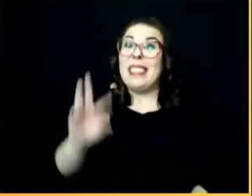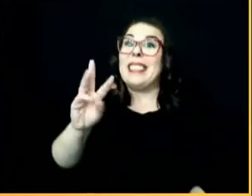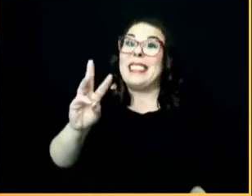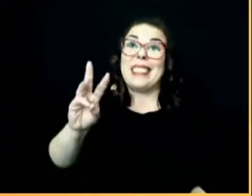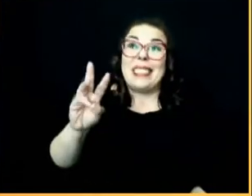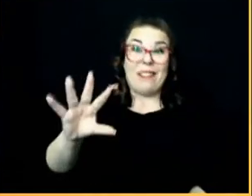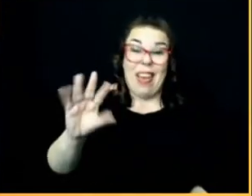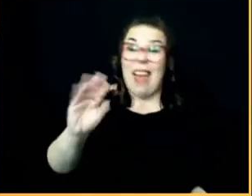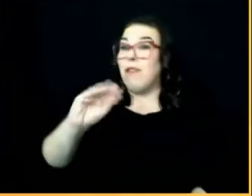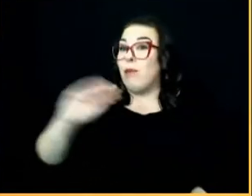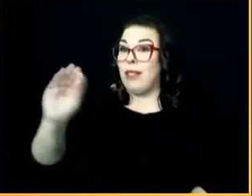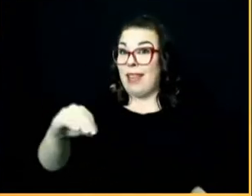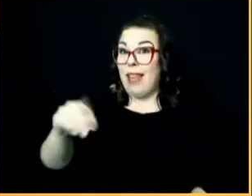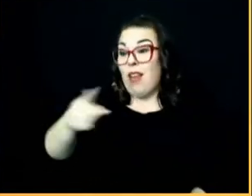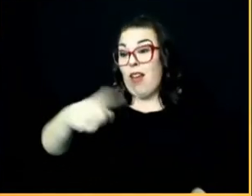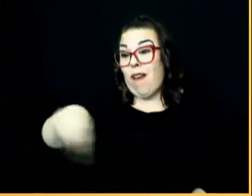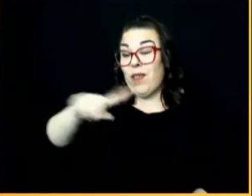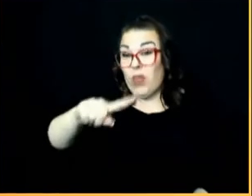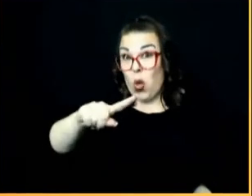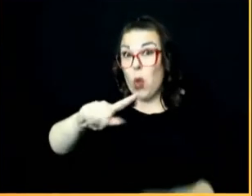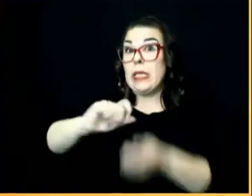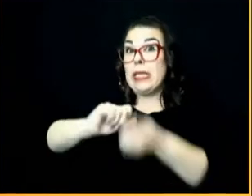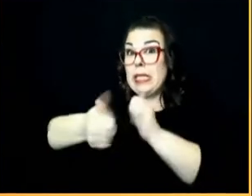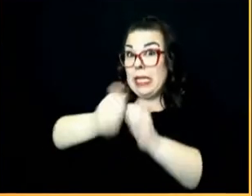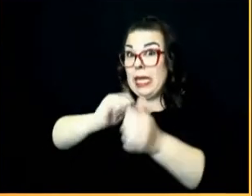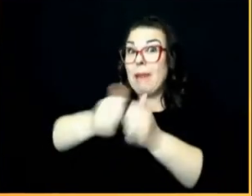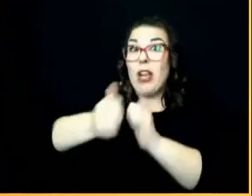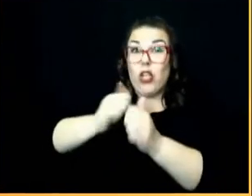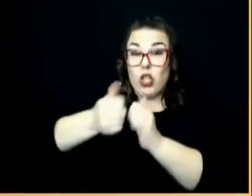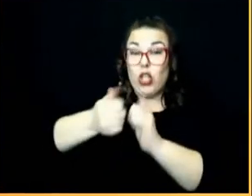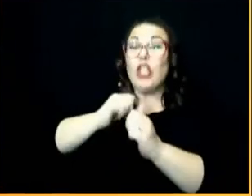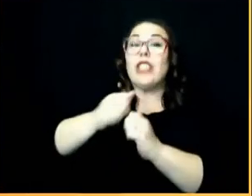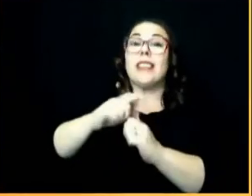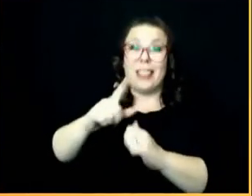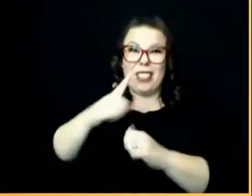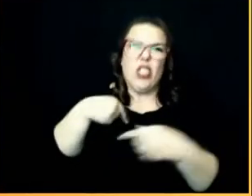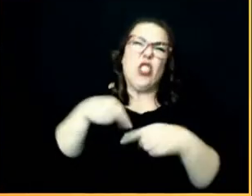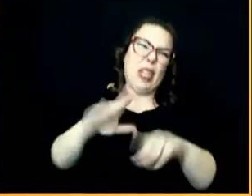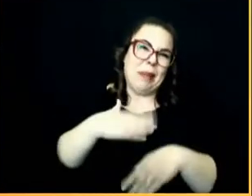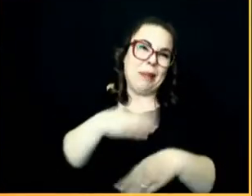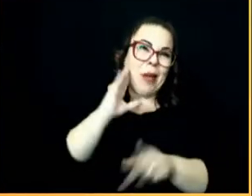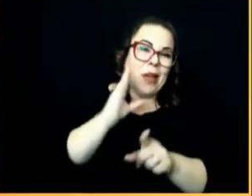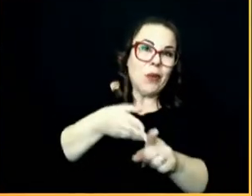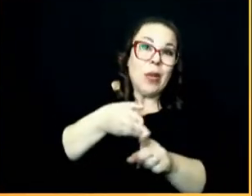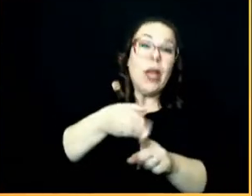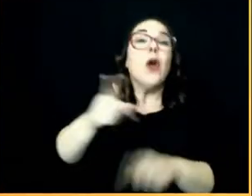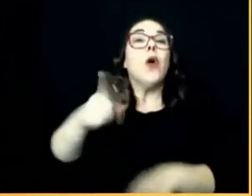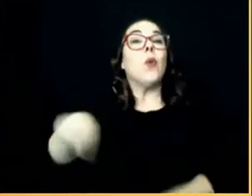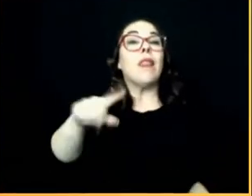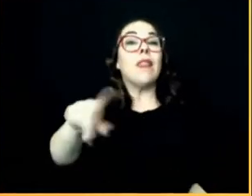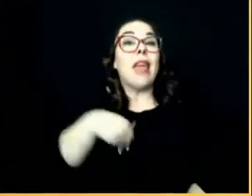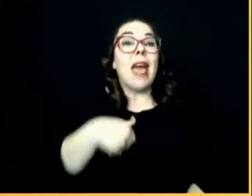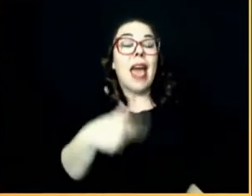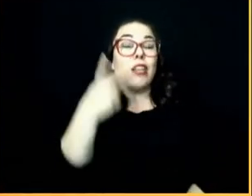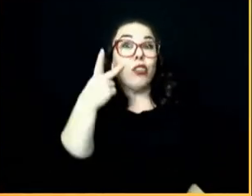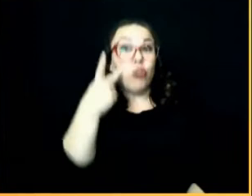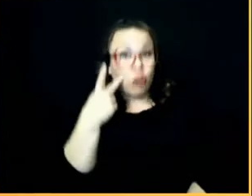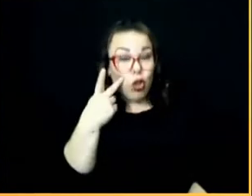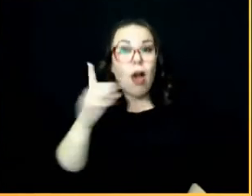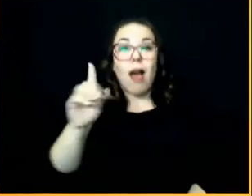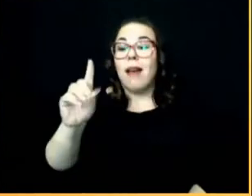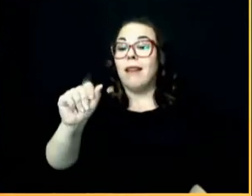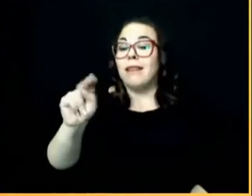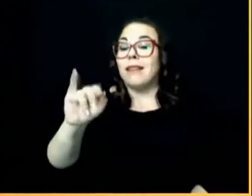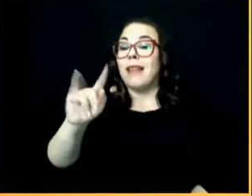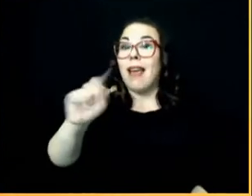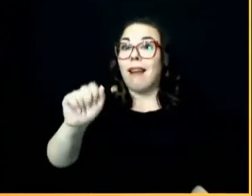journalistic career. And what almost all of them tell me is that when they saw Danica Rome win in Virginia, they realized they could do this too.